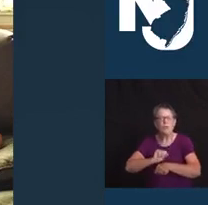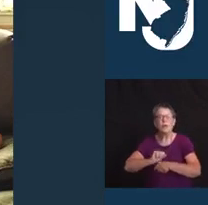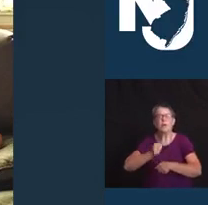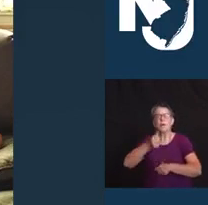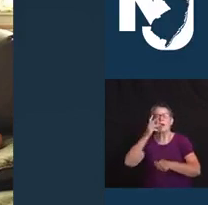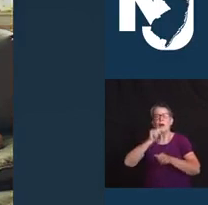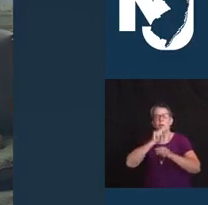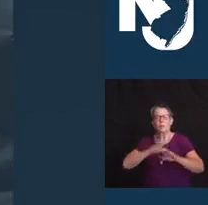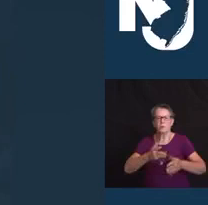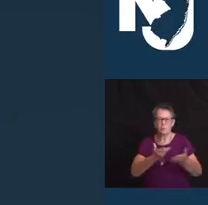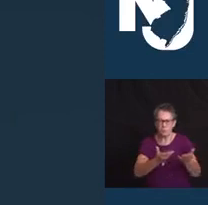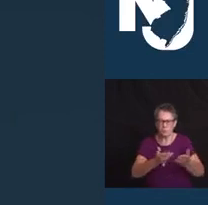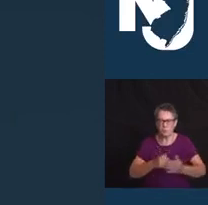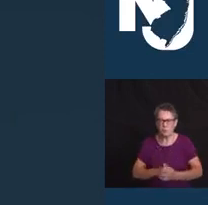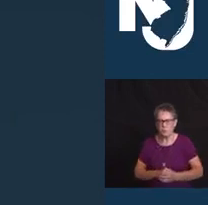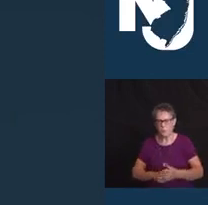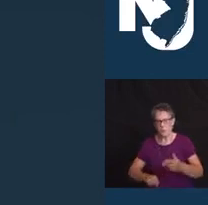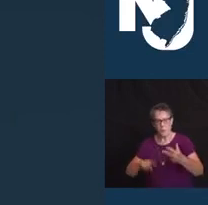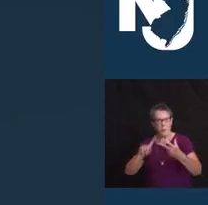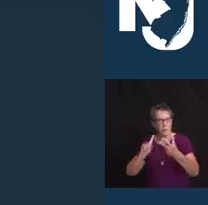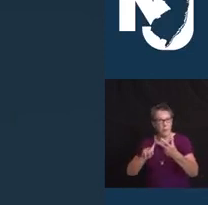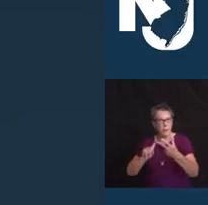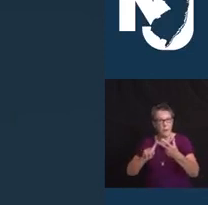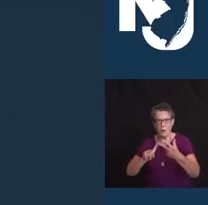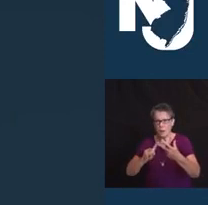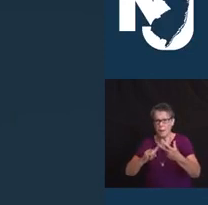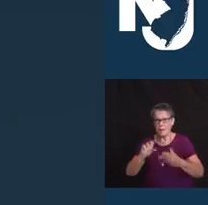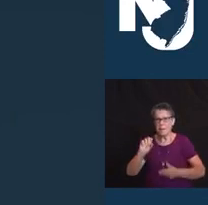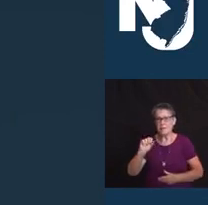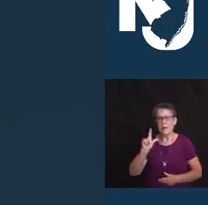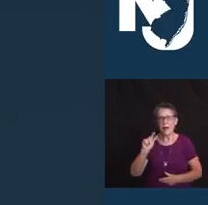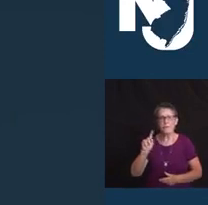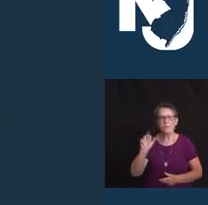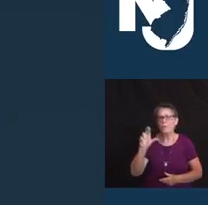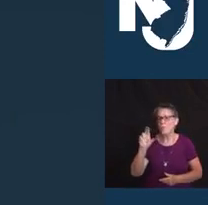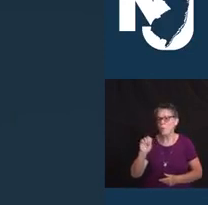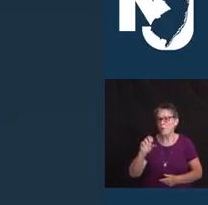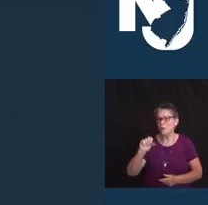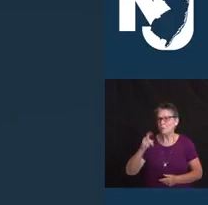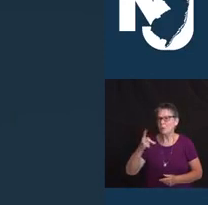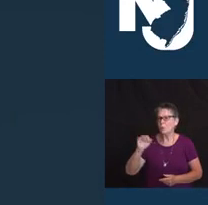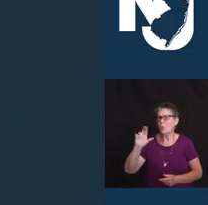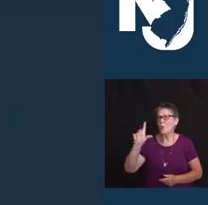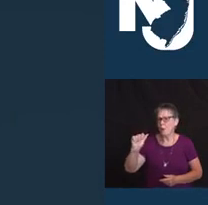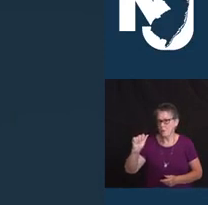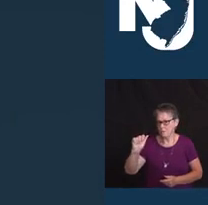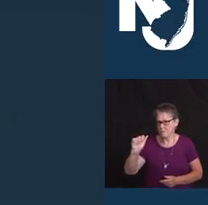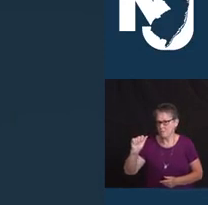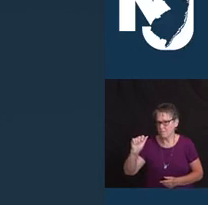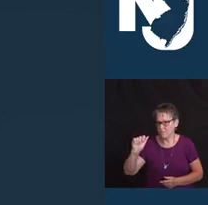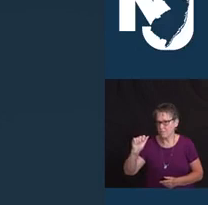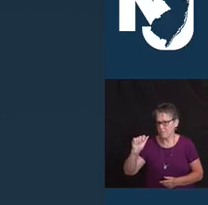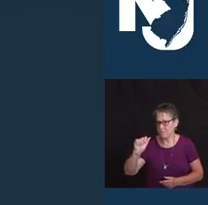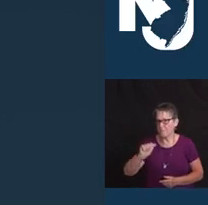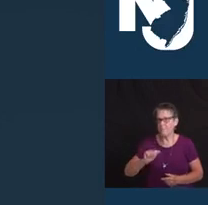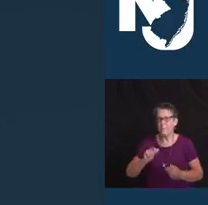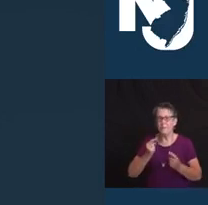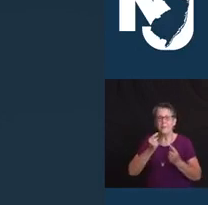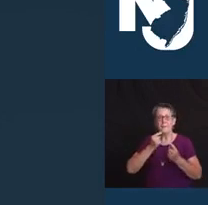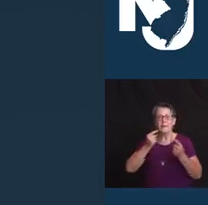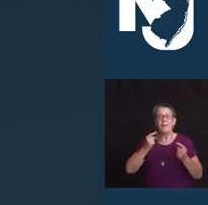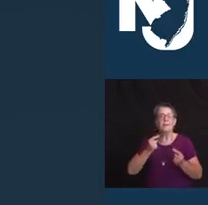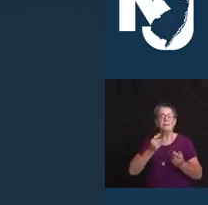family. And finally today, we honor the legacy of a renowned musician and River Edge resident,